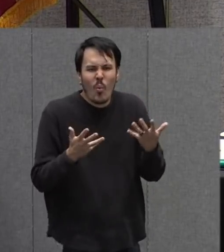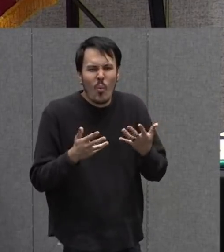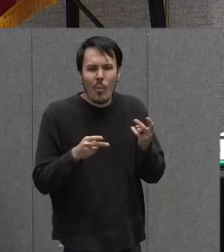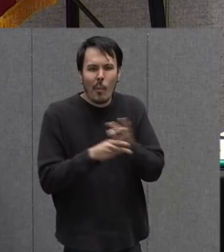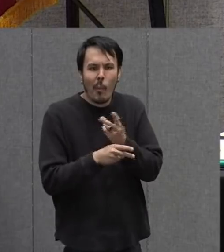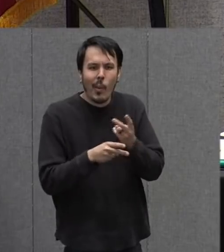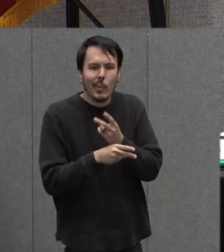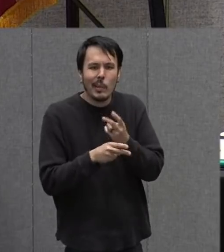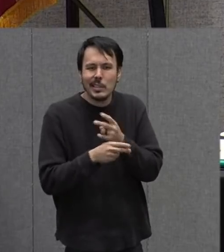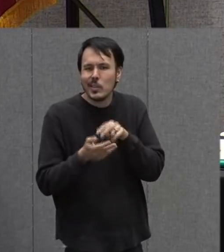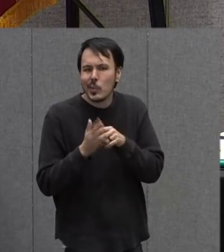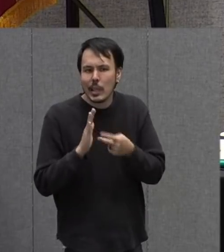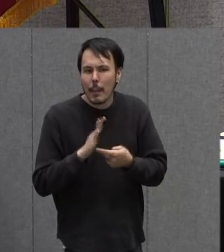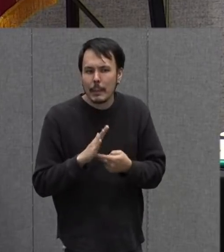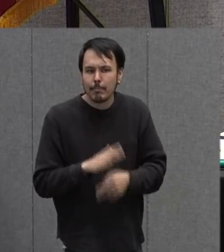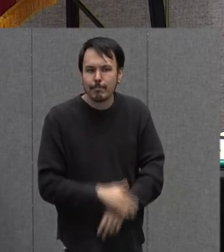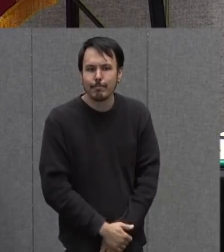multiplication is.